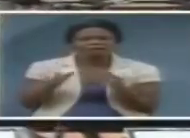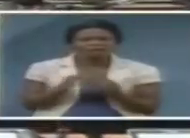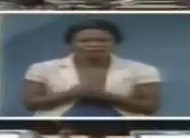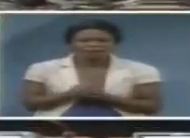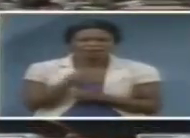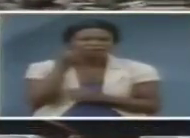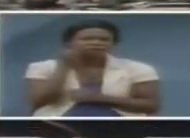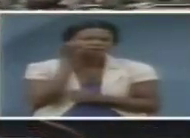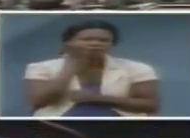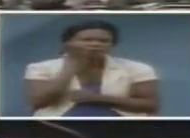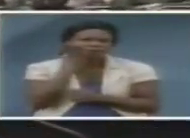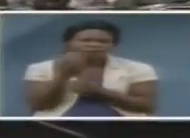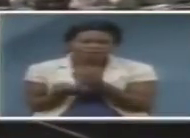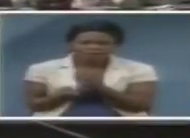farmers.